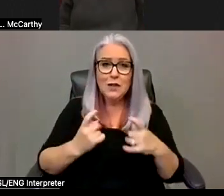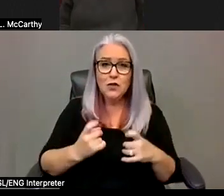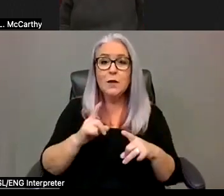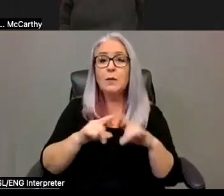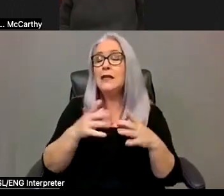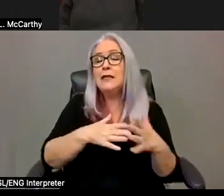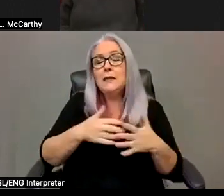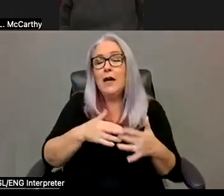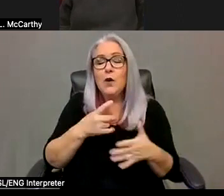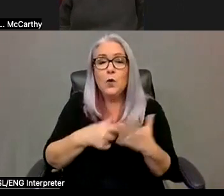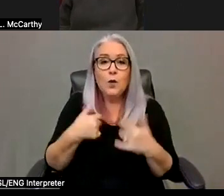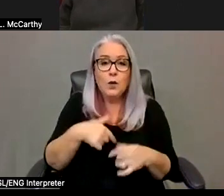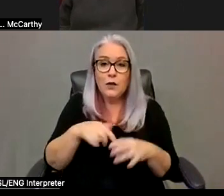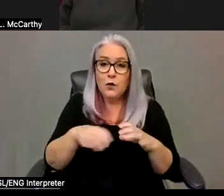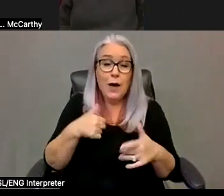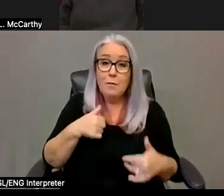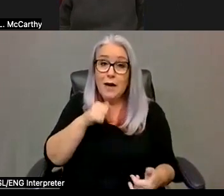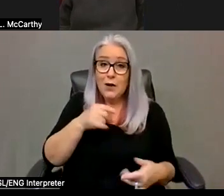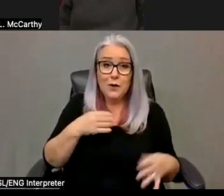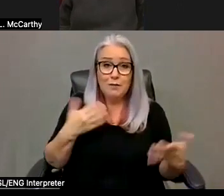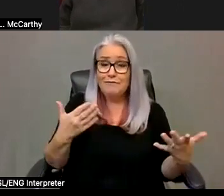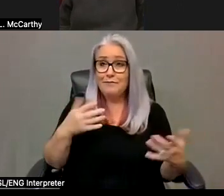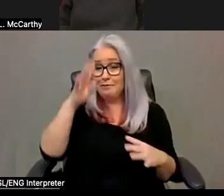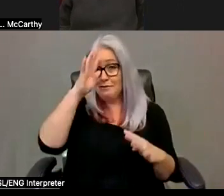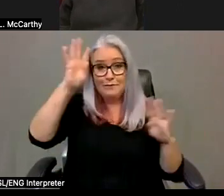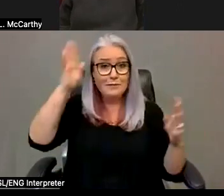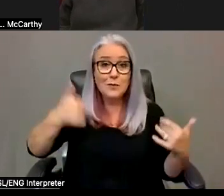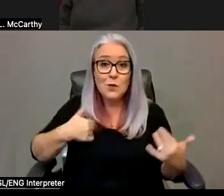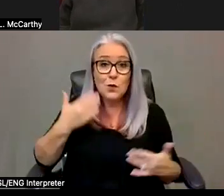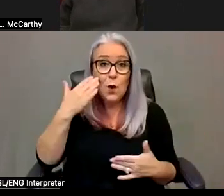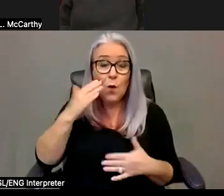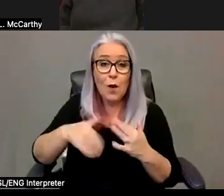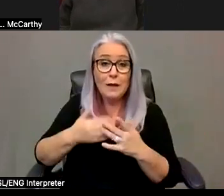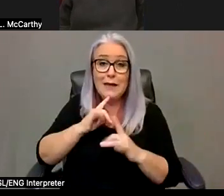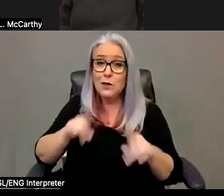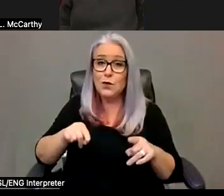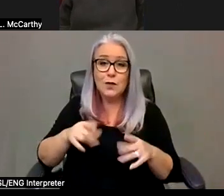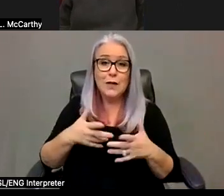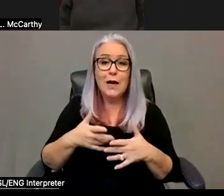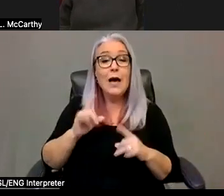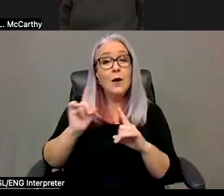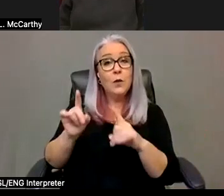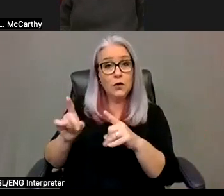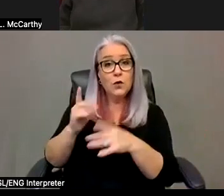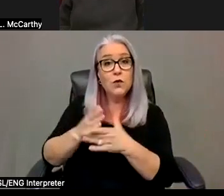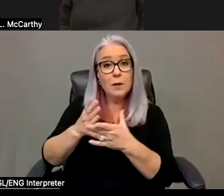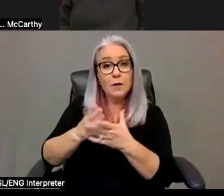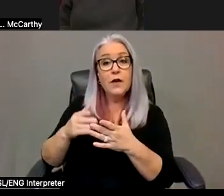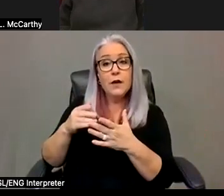do, and I don't pretend to know the answers. I really don't. And I attended some of the Cornell